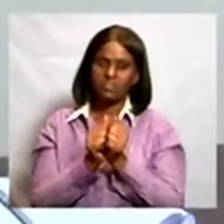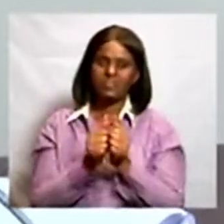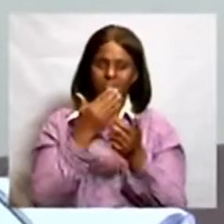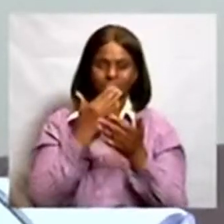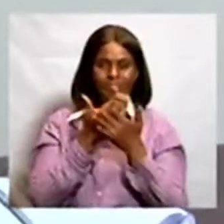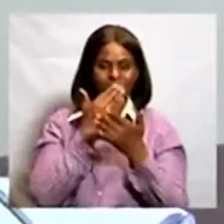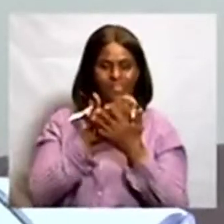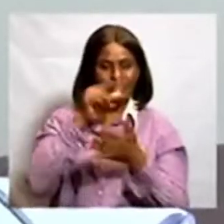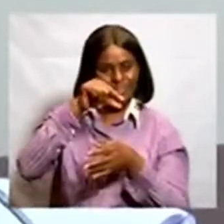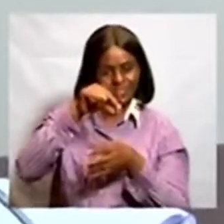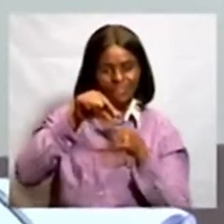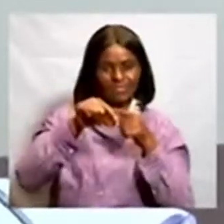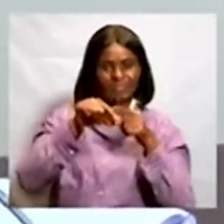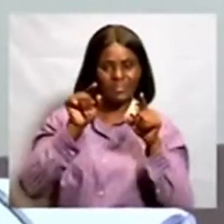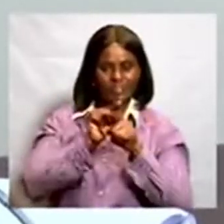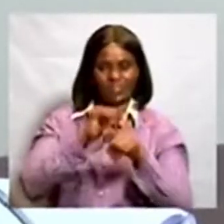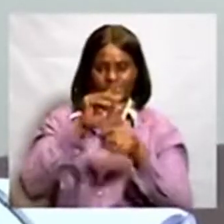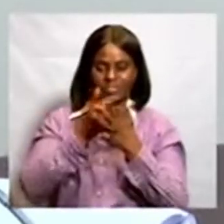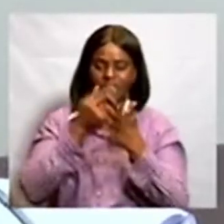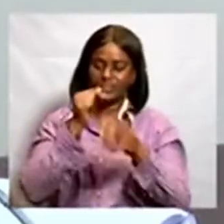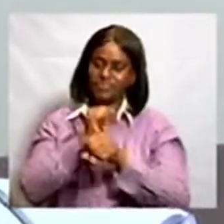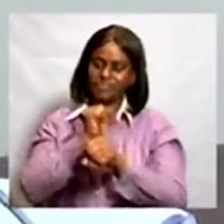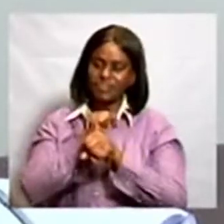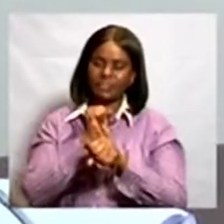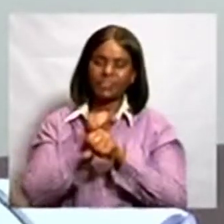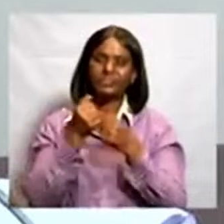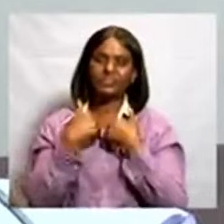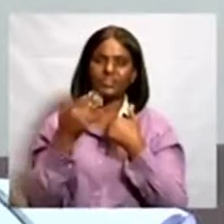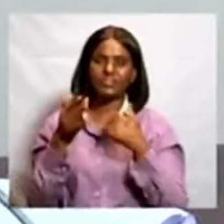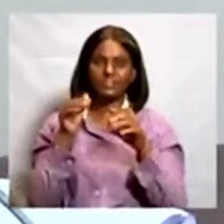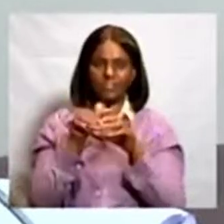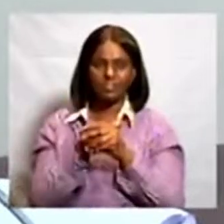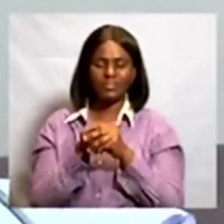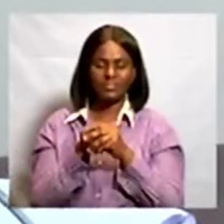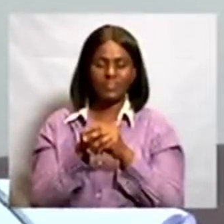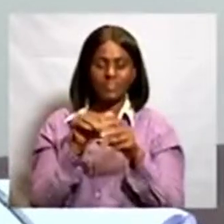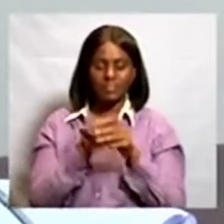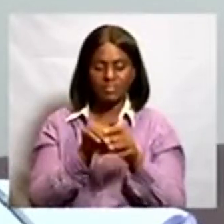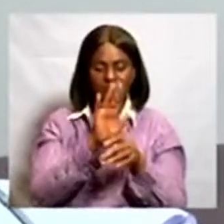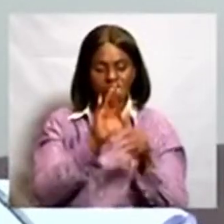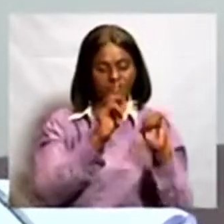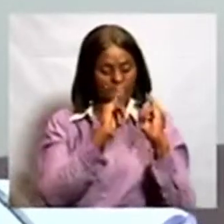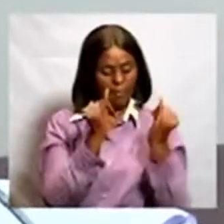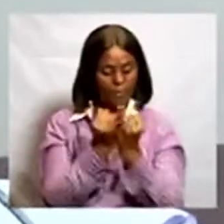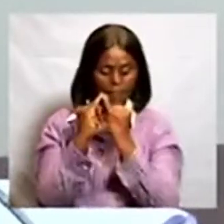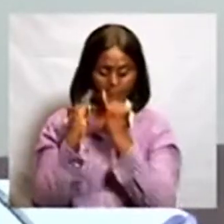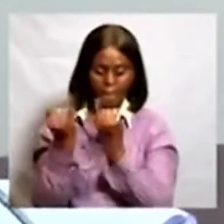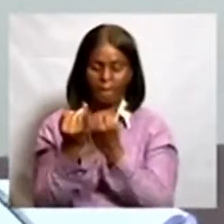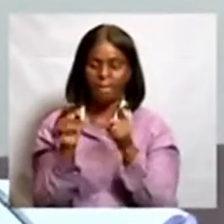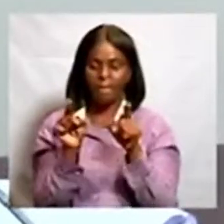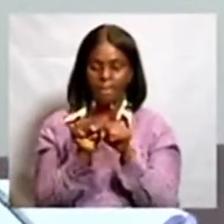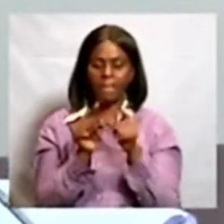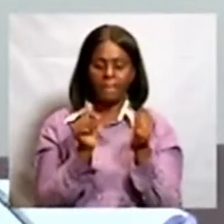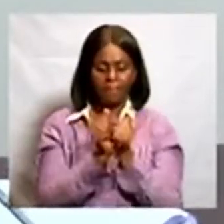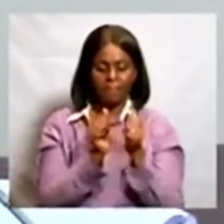relevant qualifications are employed in these institutions, and